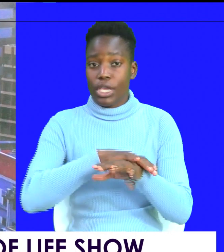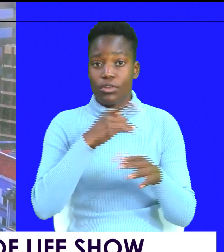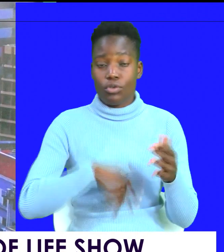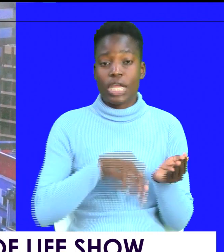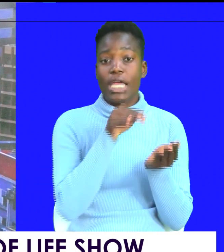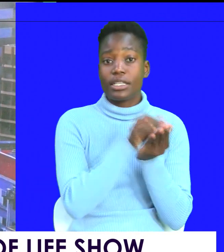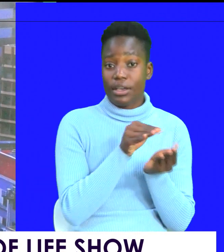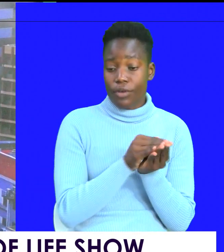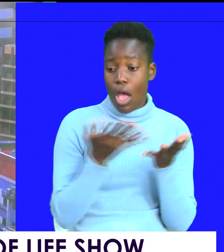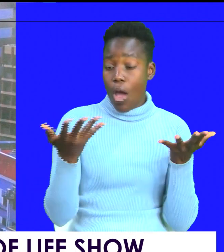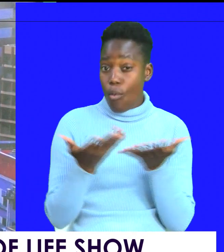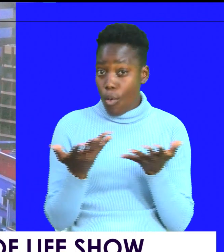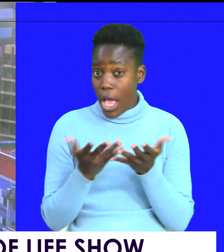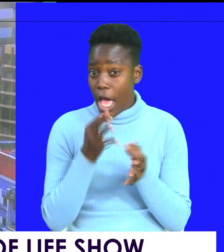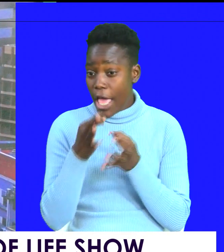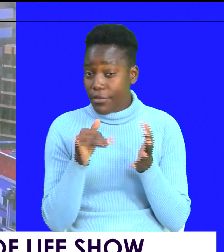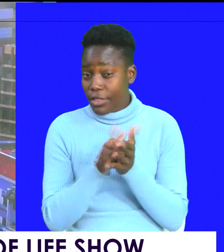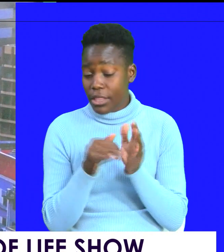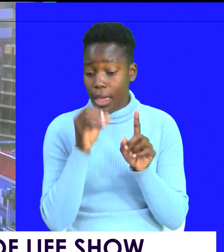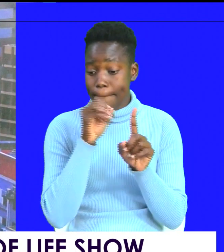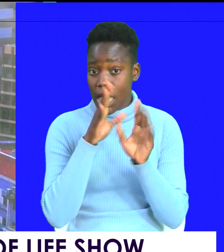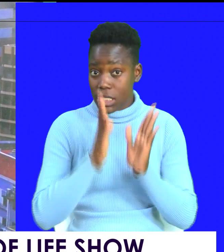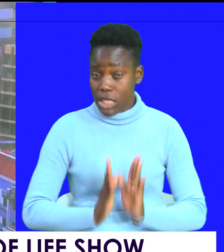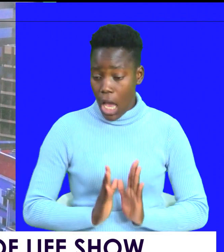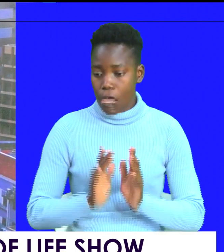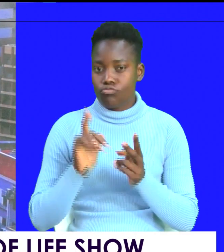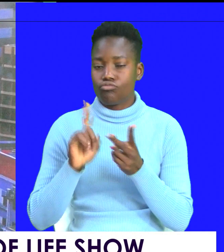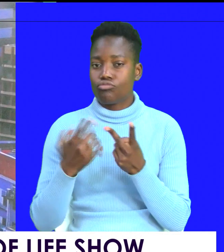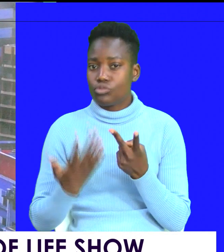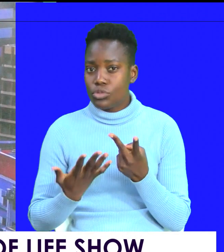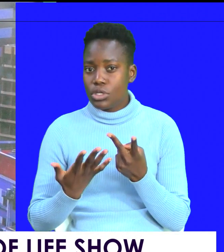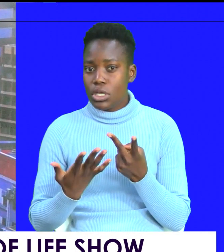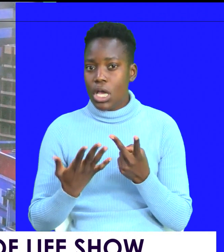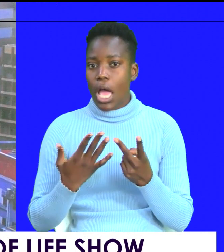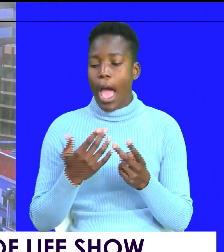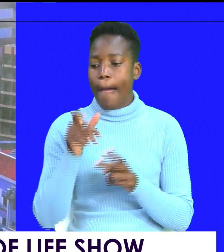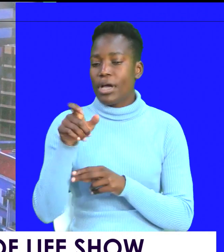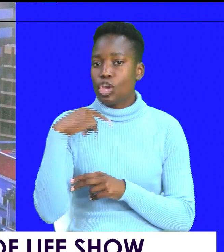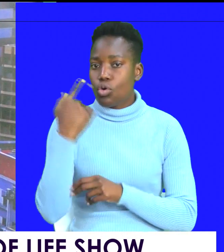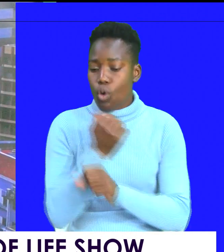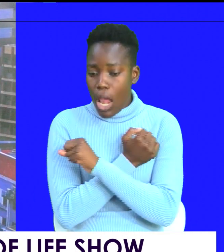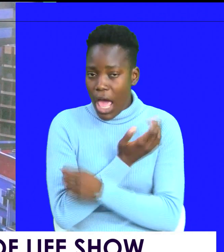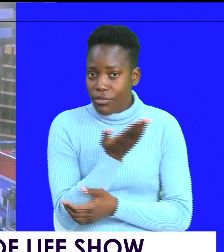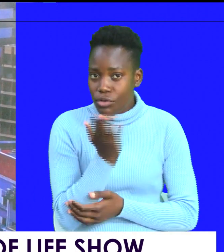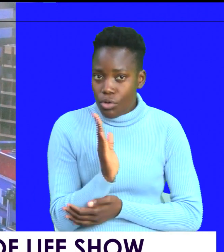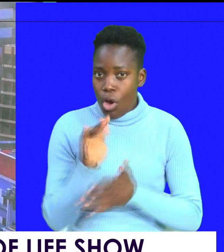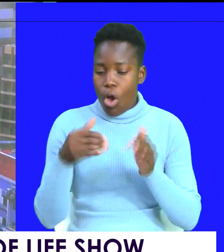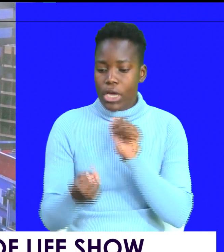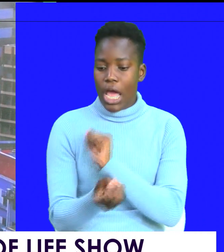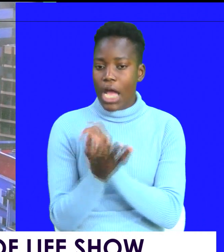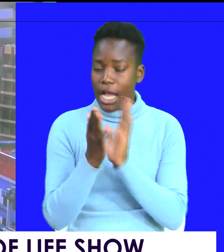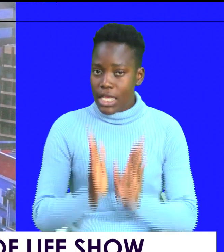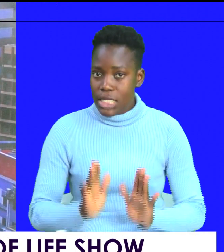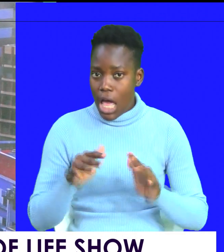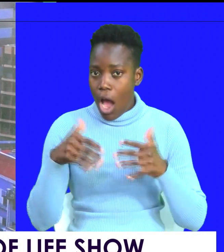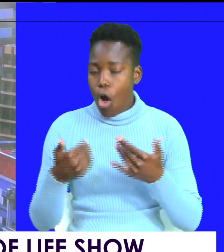reservoir, whether that is a mentor, whether that is a loved one, whether that is a counselor, whether